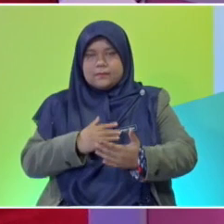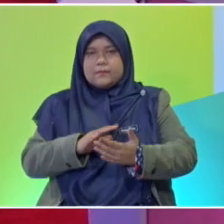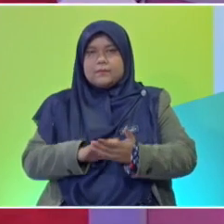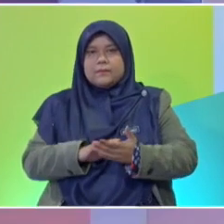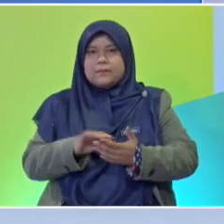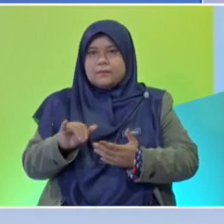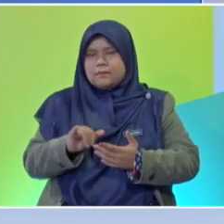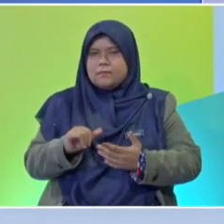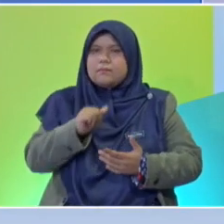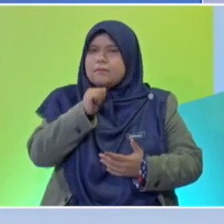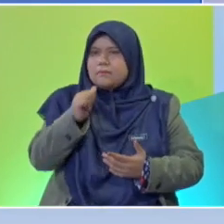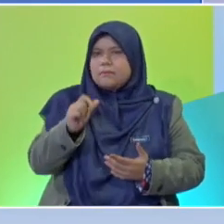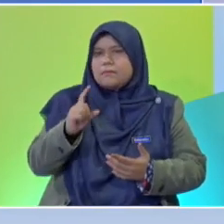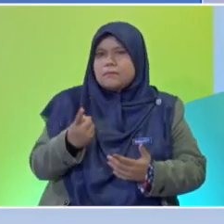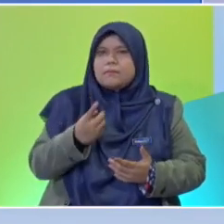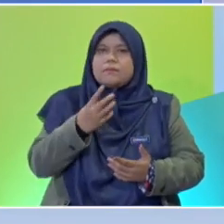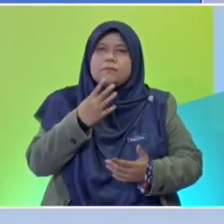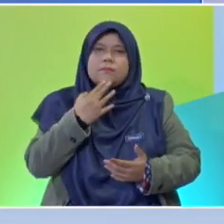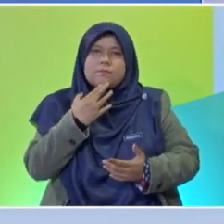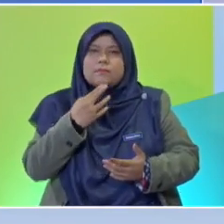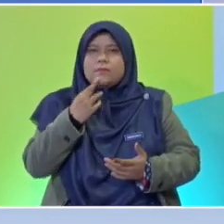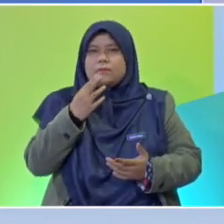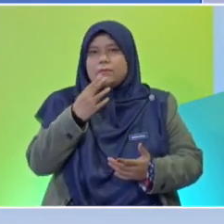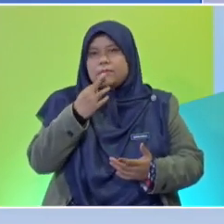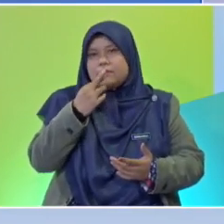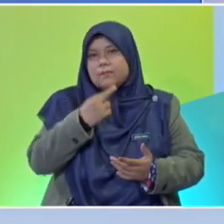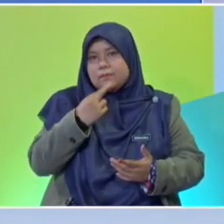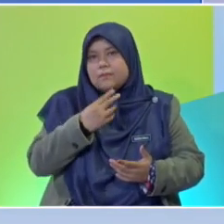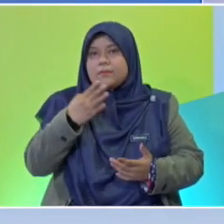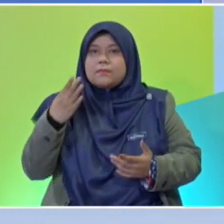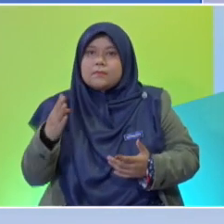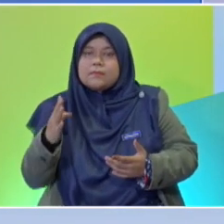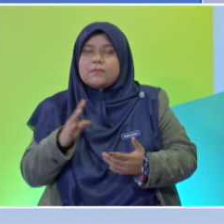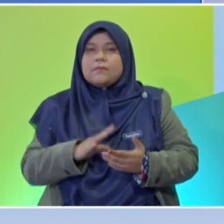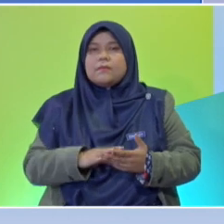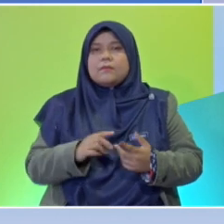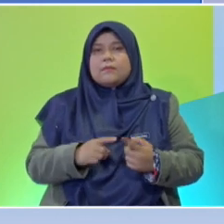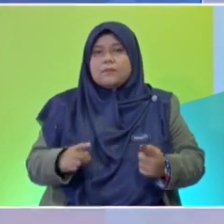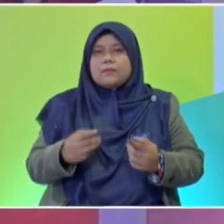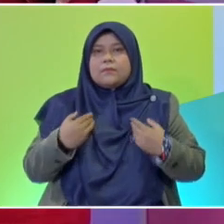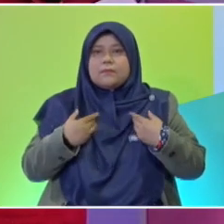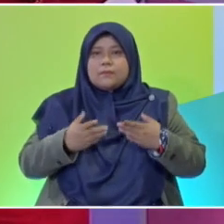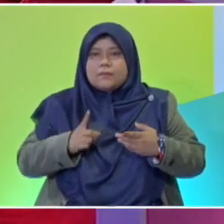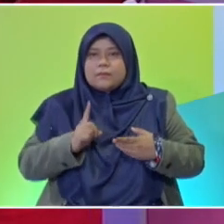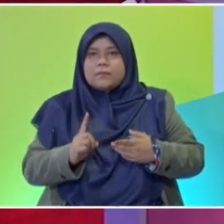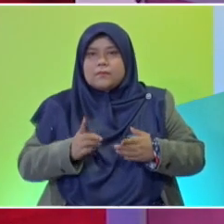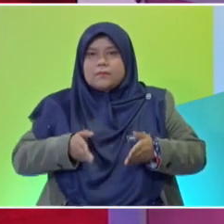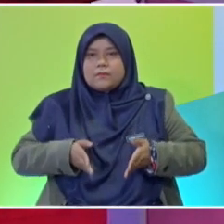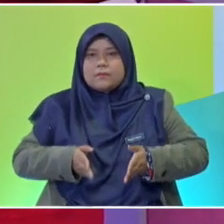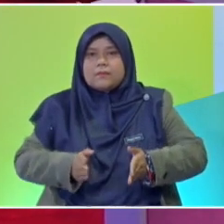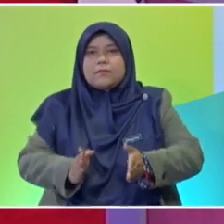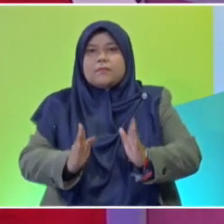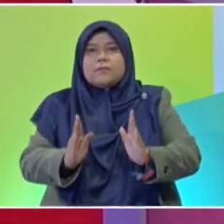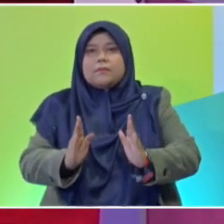of red water inside our body. It flows. Right. And it's only one way. One way only? One way. There's no Okay.